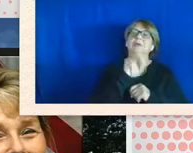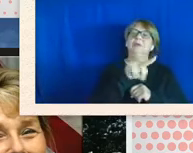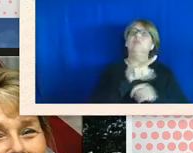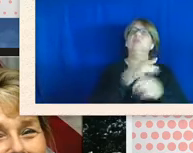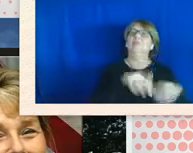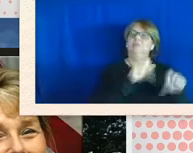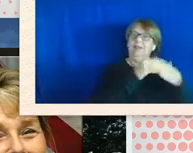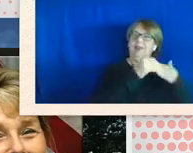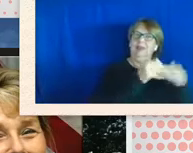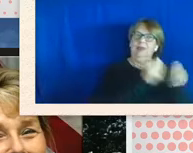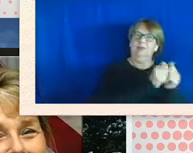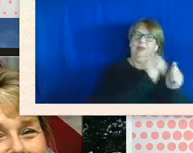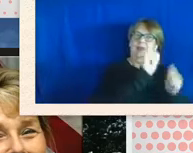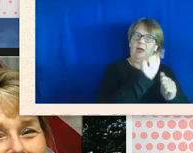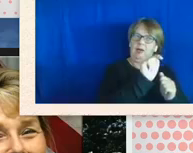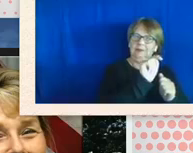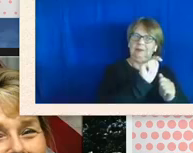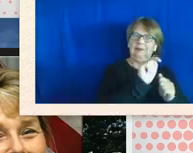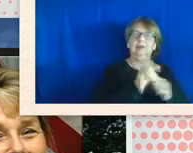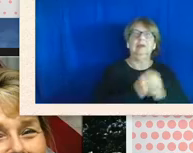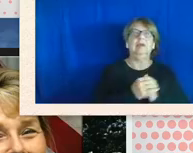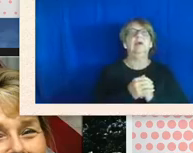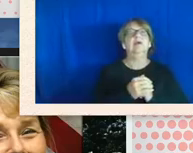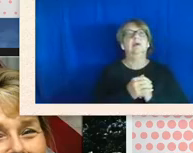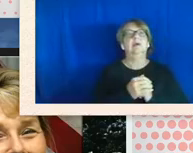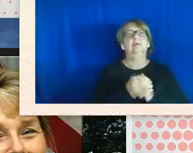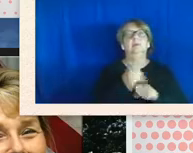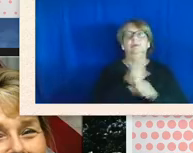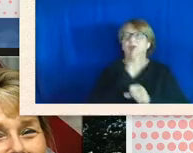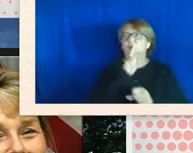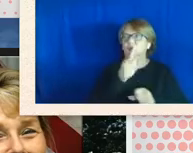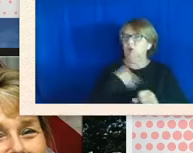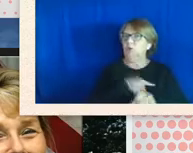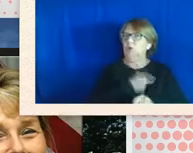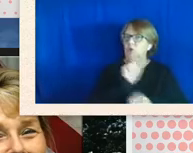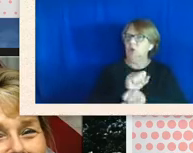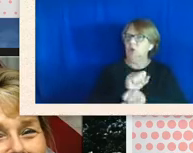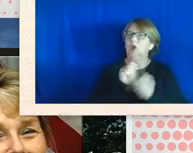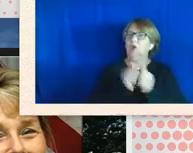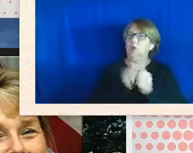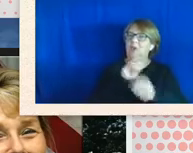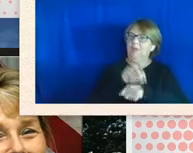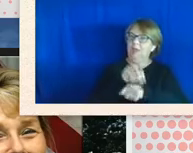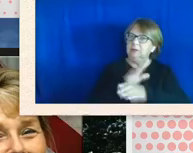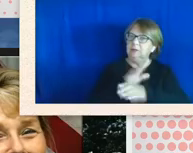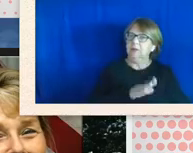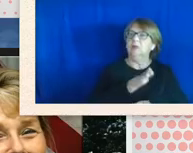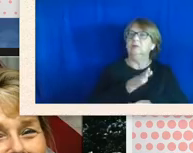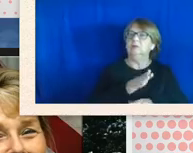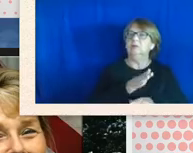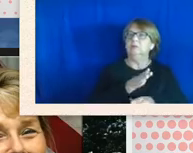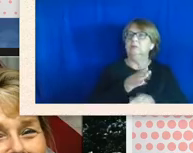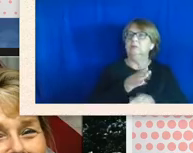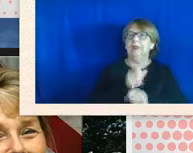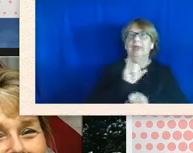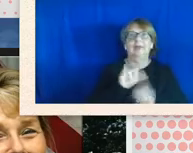Sharon, to make sure that we're working with our consultants to get this very, very